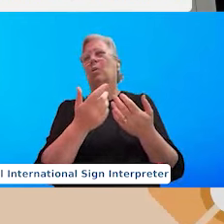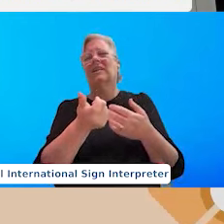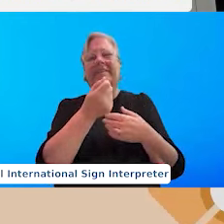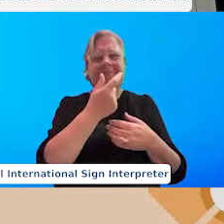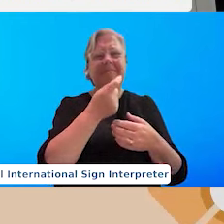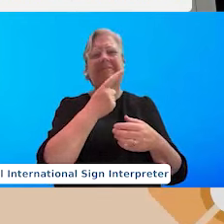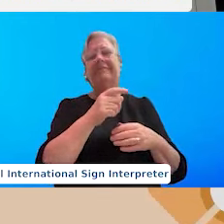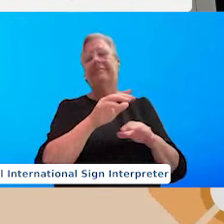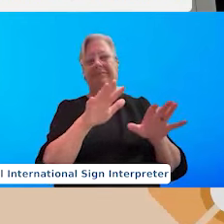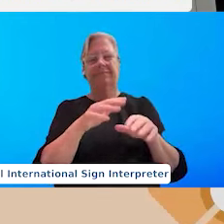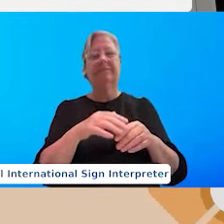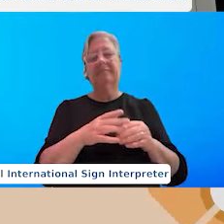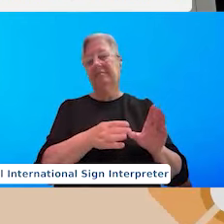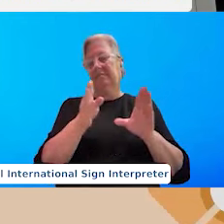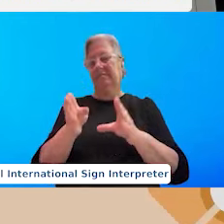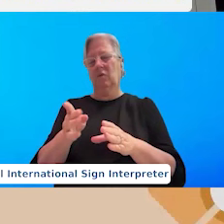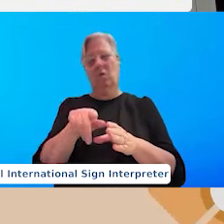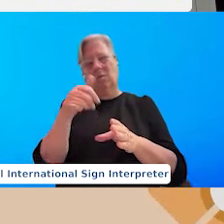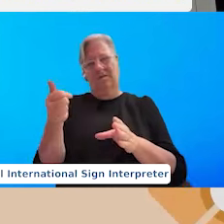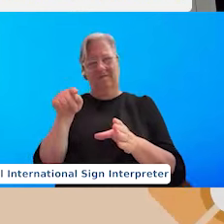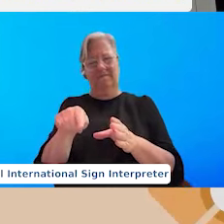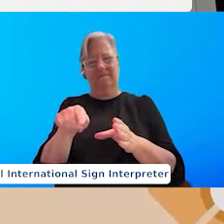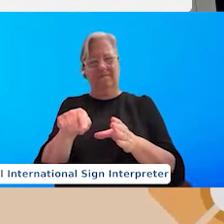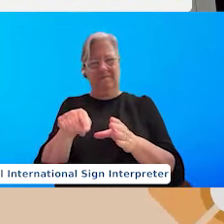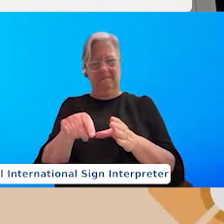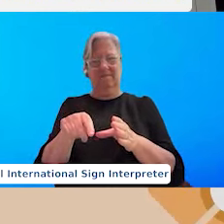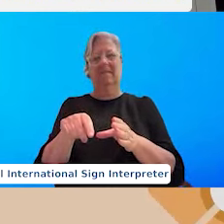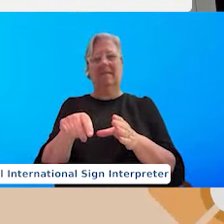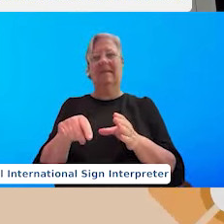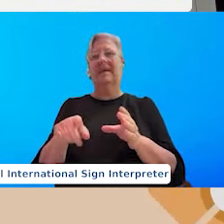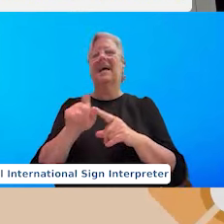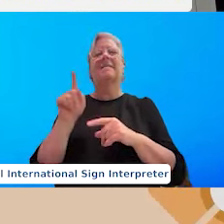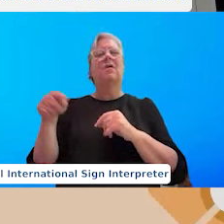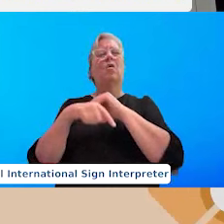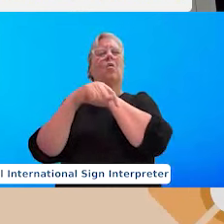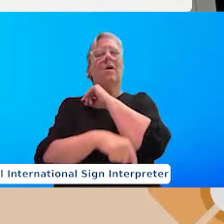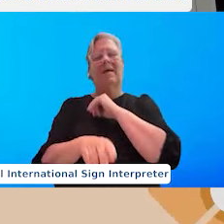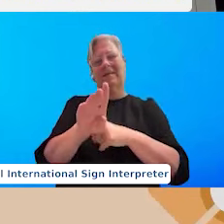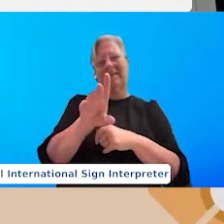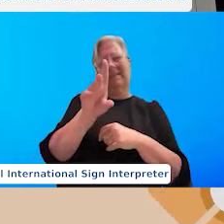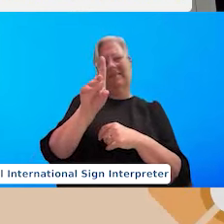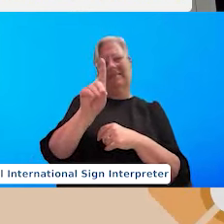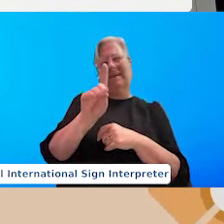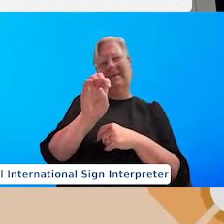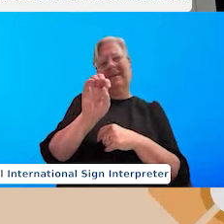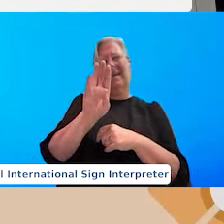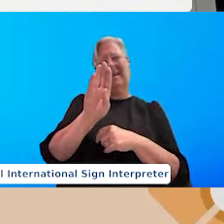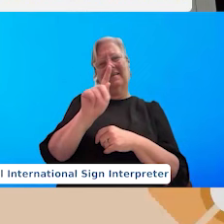areas like on entrepreneur, right, to support the environment, committee